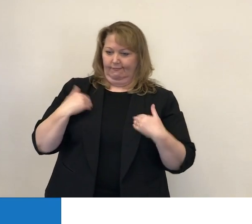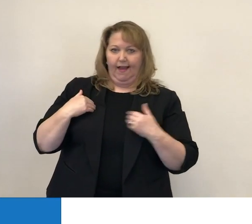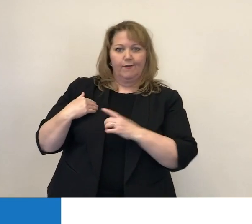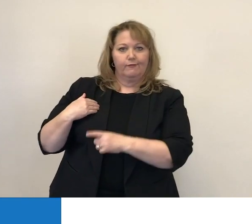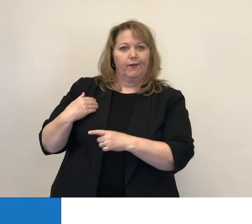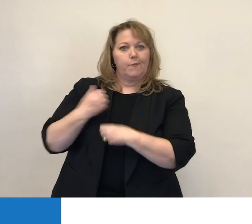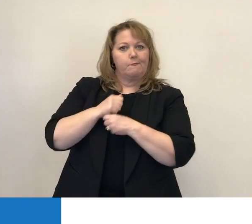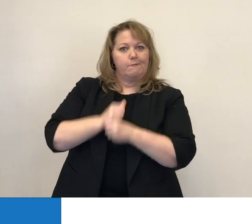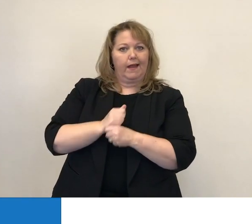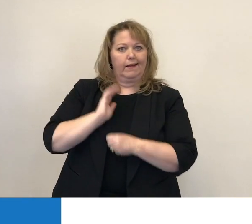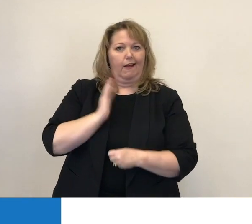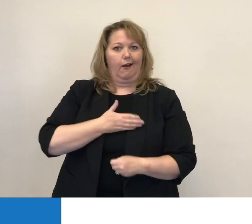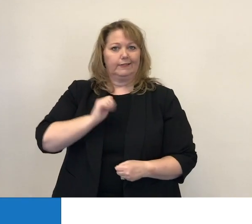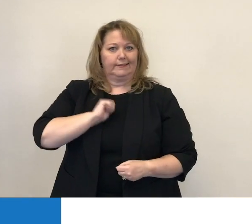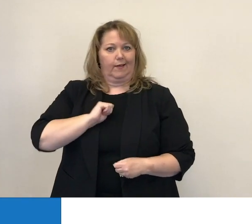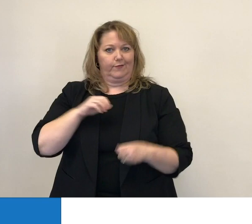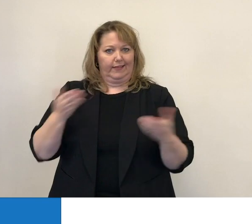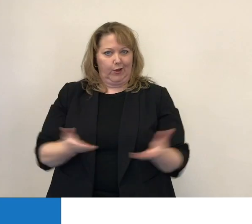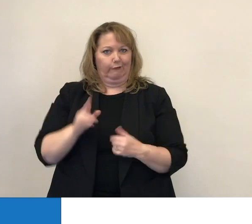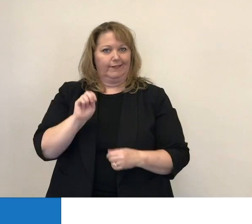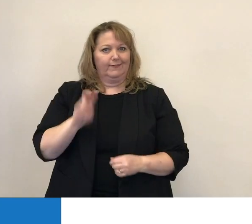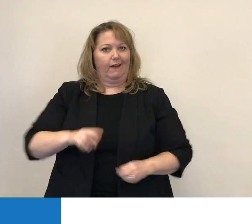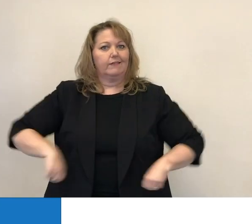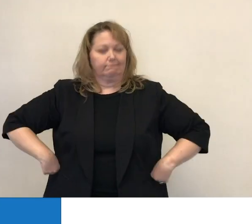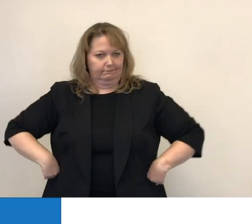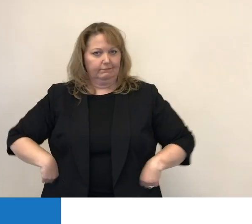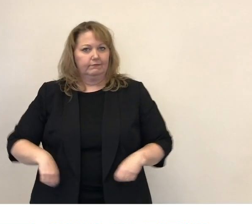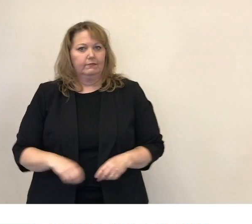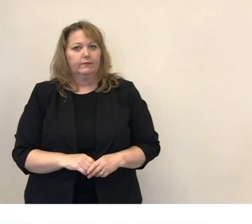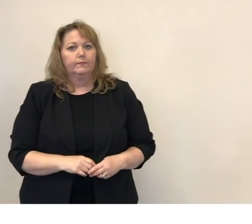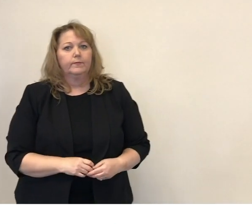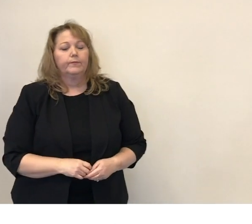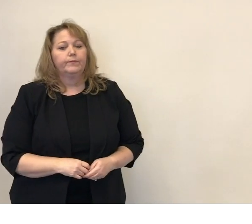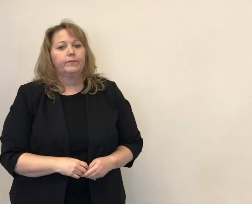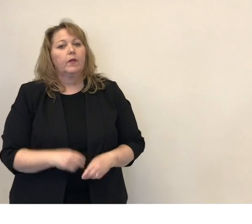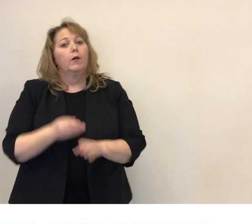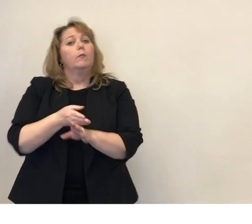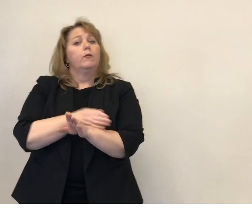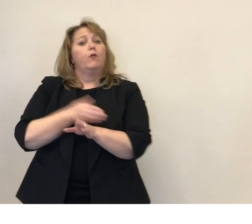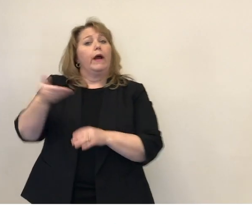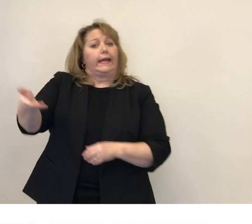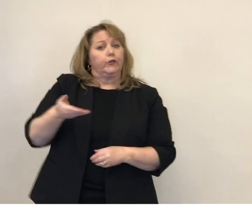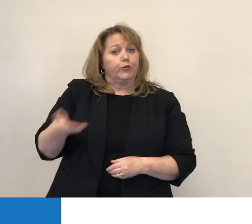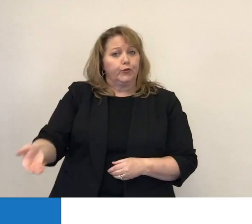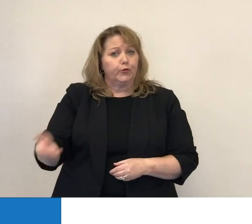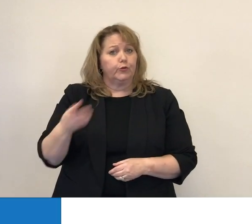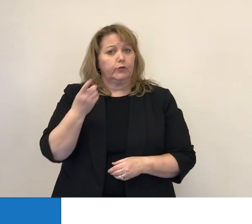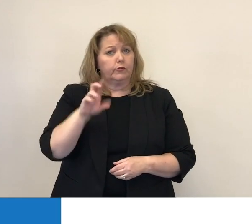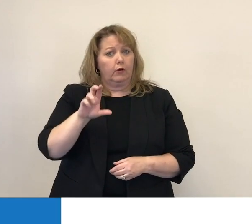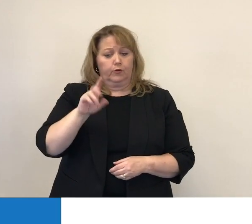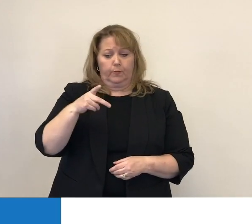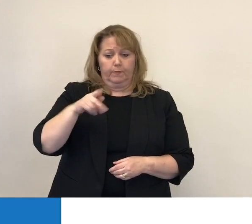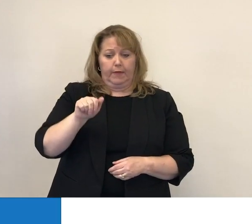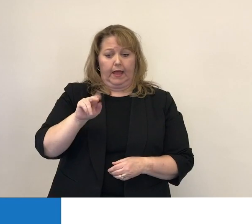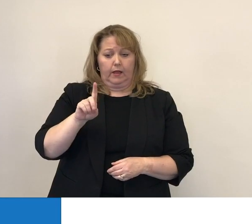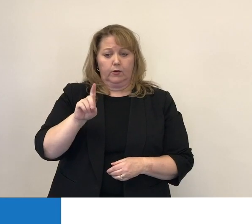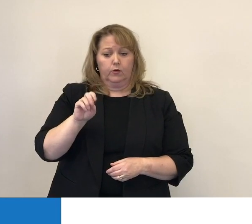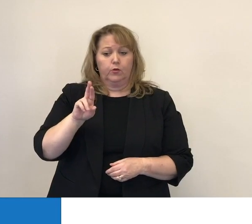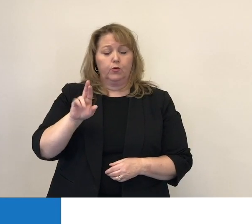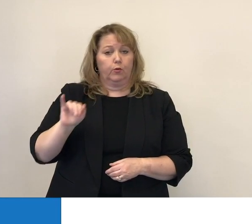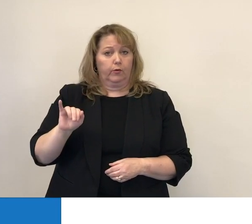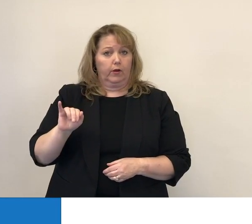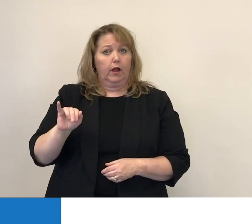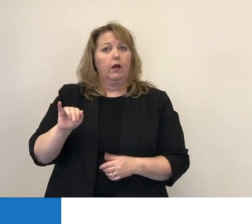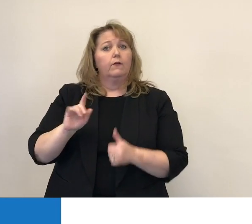done. So before I introduce Dr. Pandori, I want to quickly address a topic that has come up recently, and that